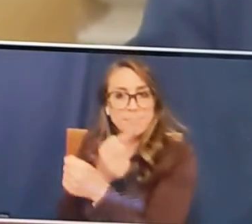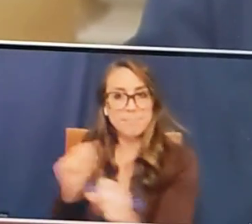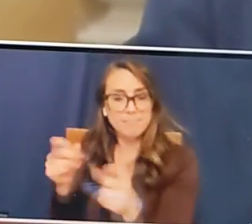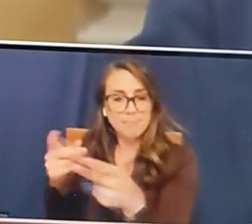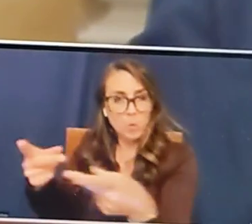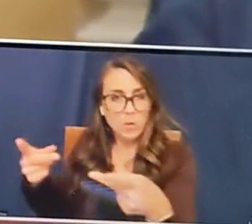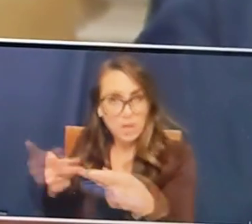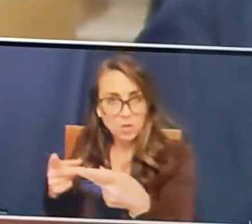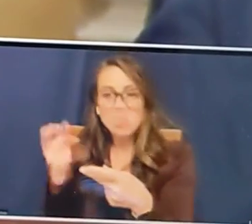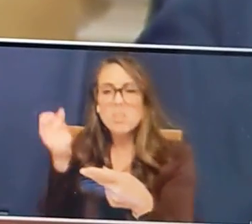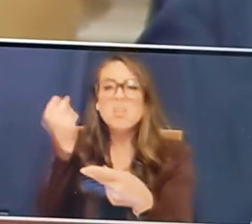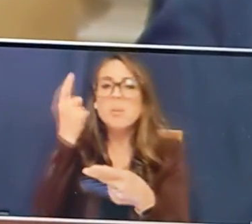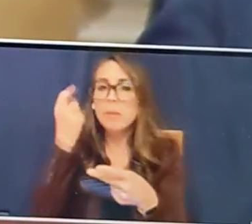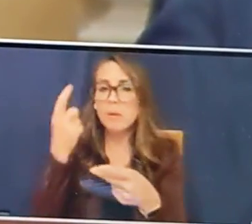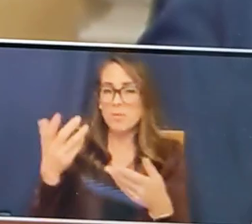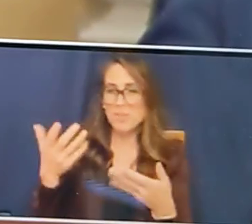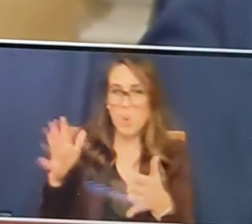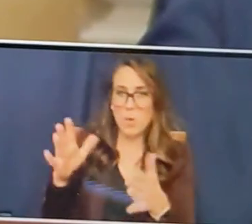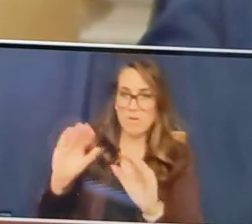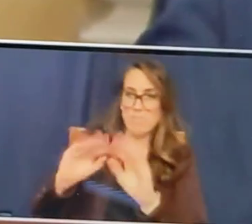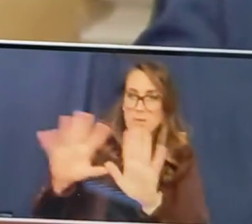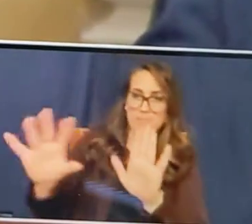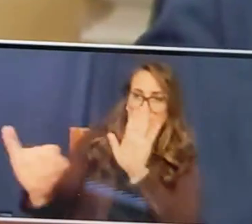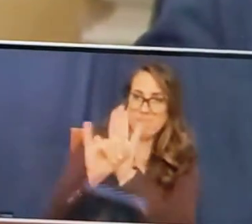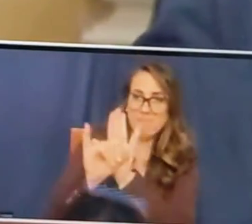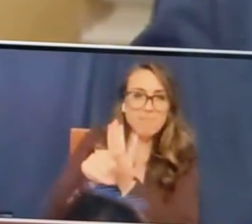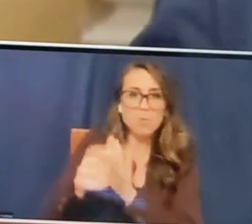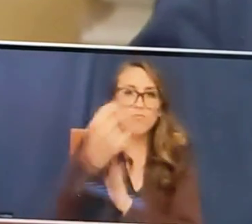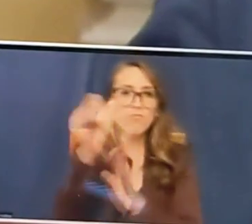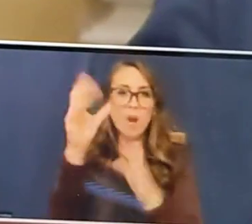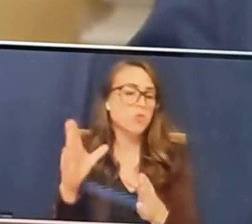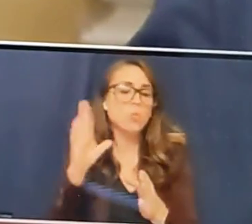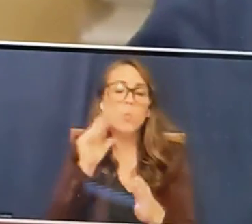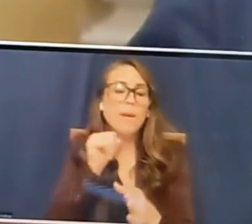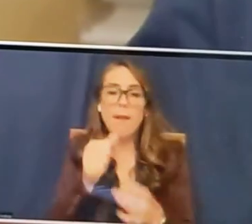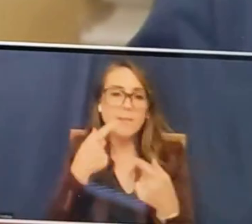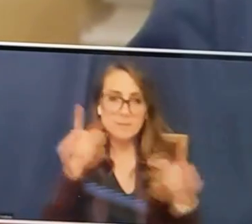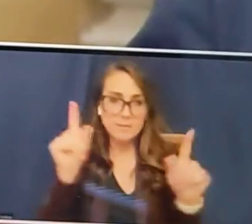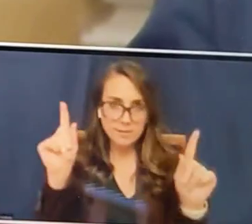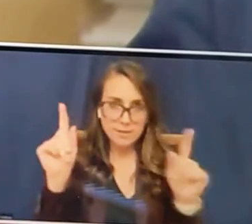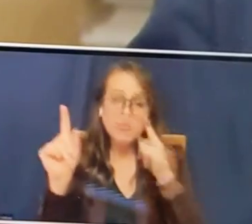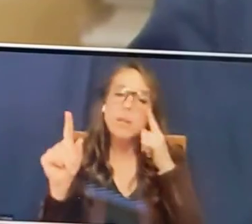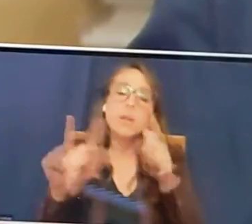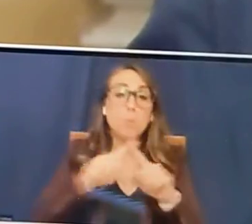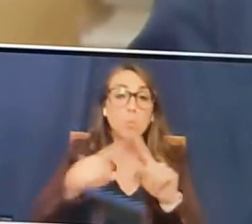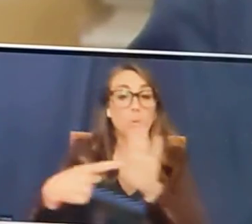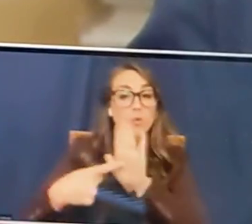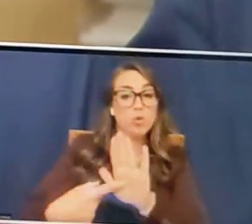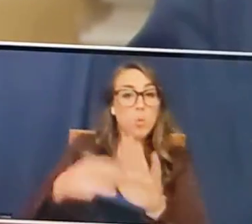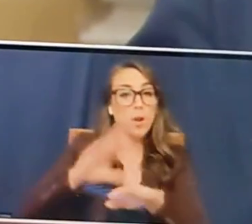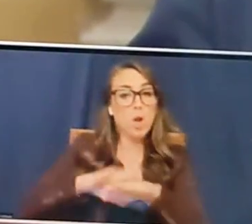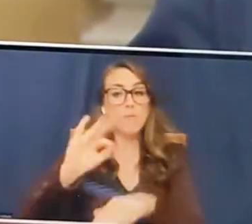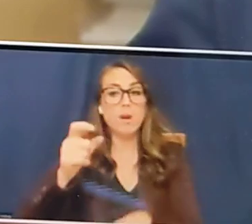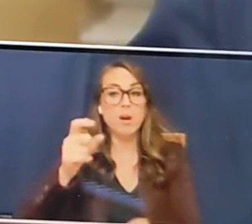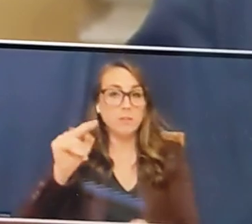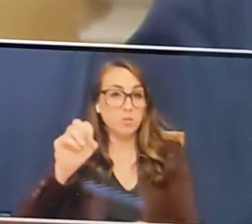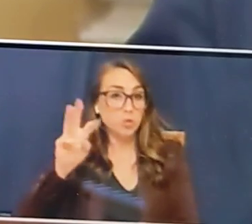not succeed. Here's what was showing on Fox News, the channel the president was watching all afternoon.